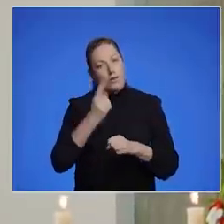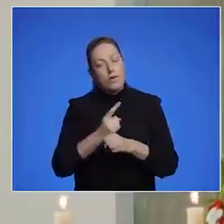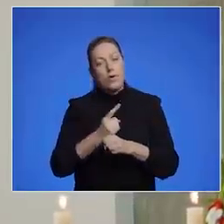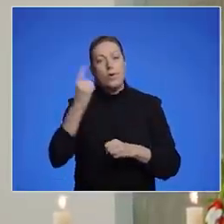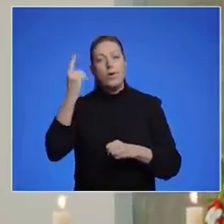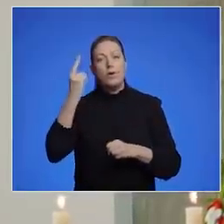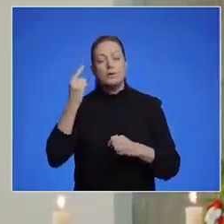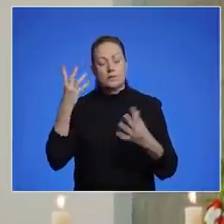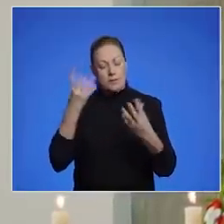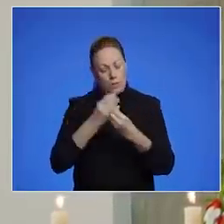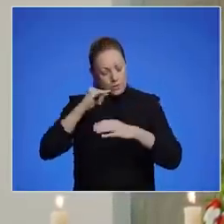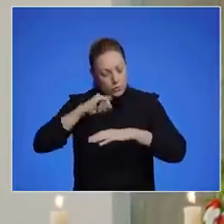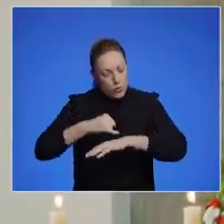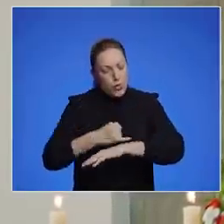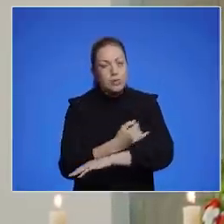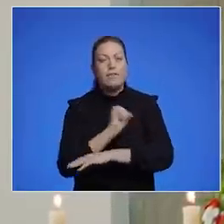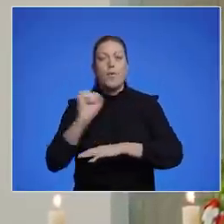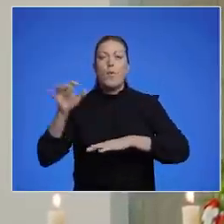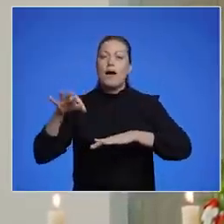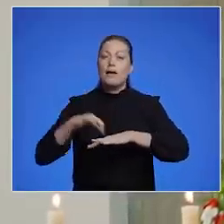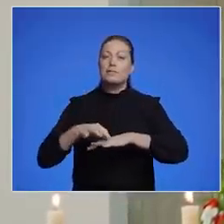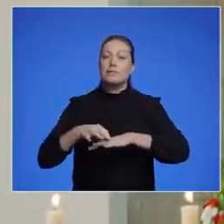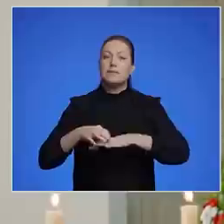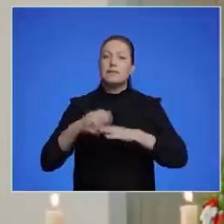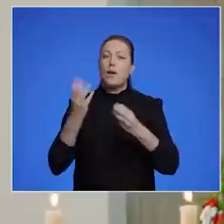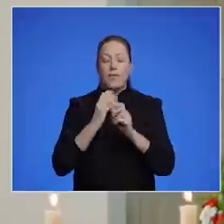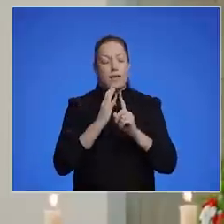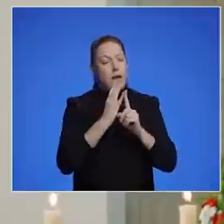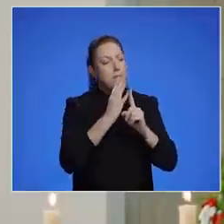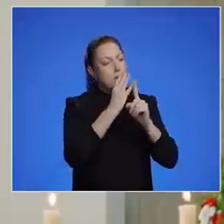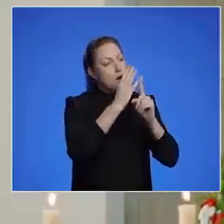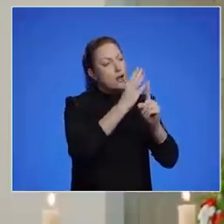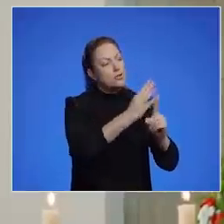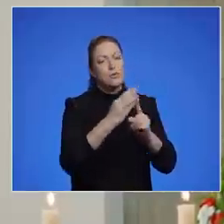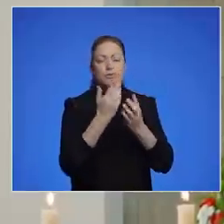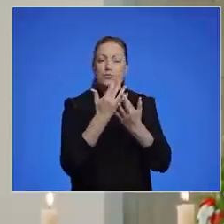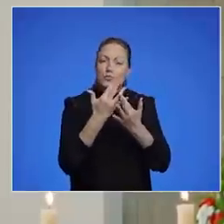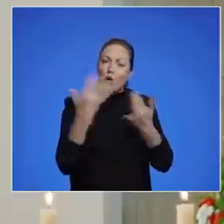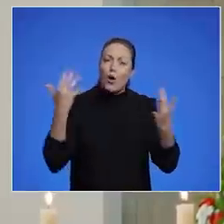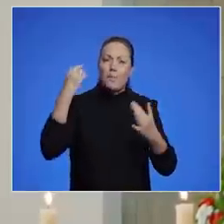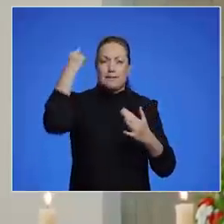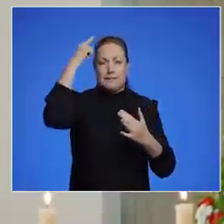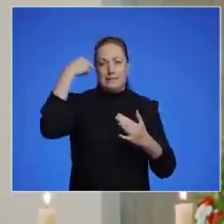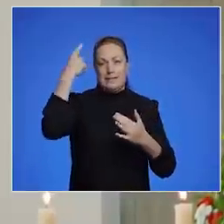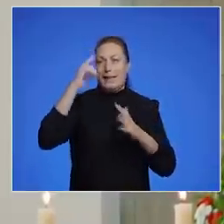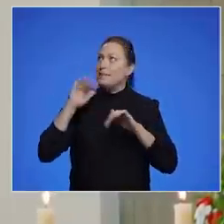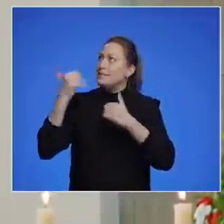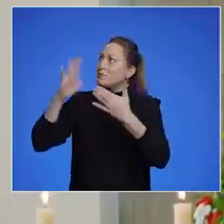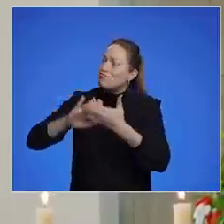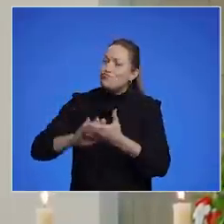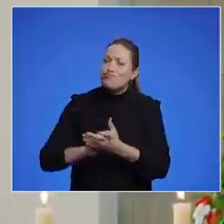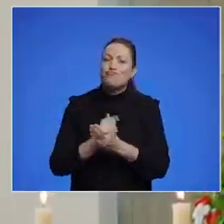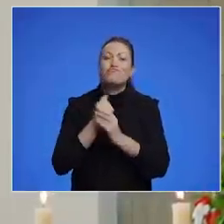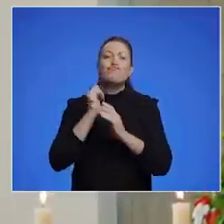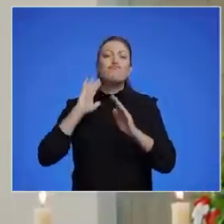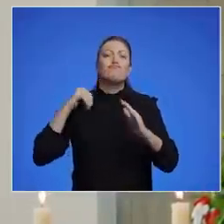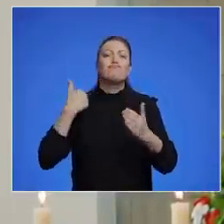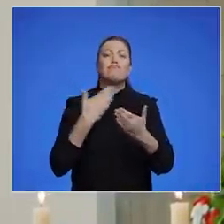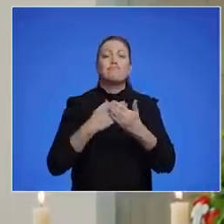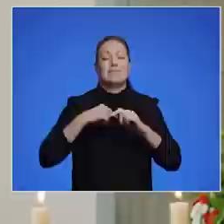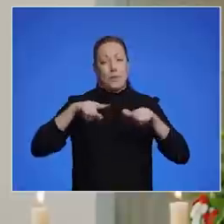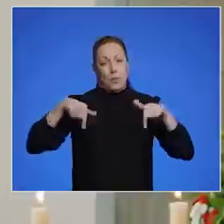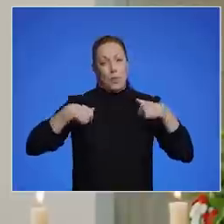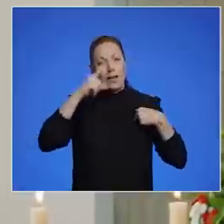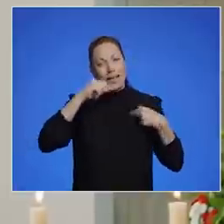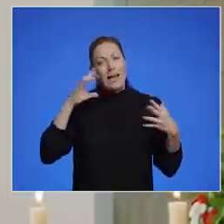that with the Blessed Virgin Mary, Mother of God, with blessed Joseph, her spouse, with the blessed apostles and all the saints who have pleased you throughout